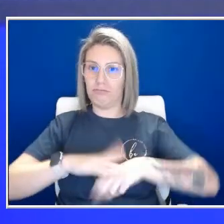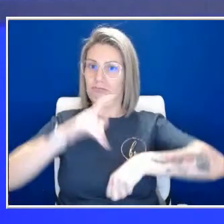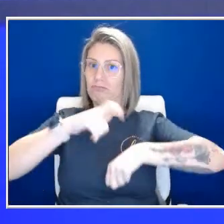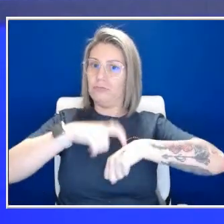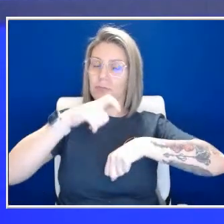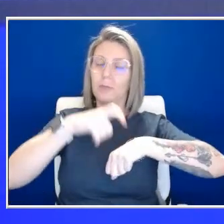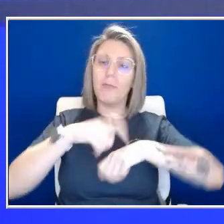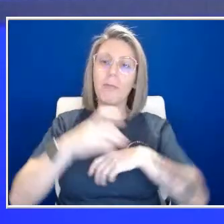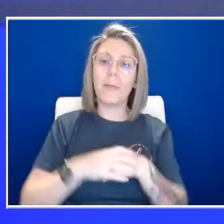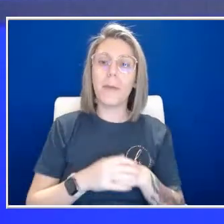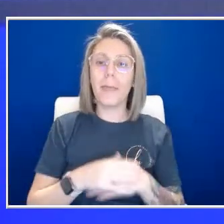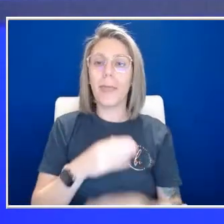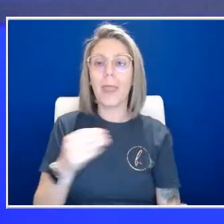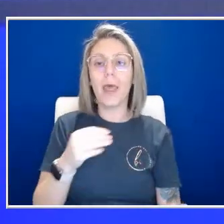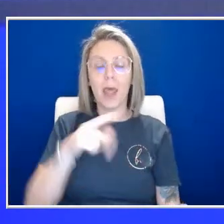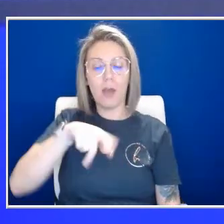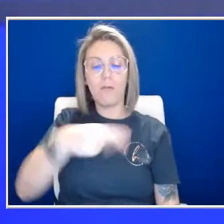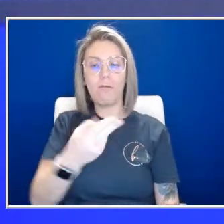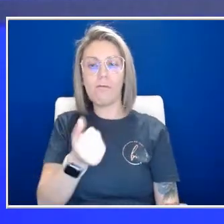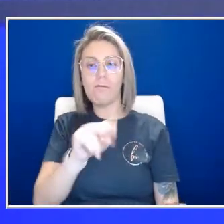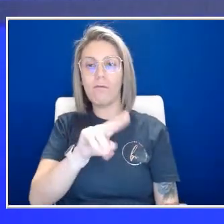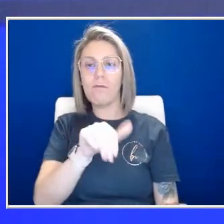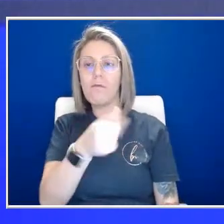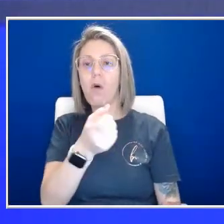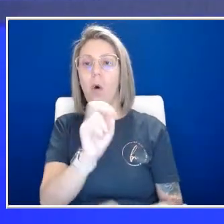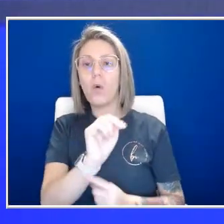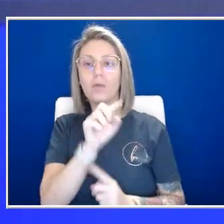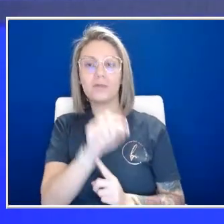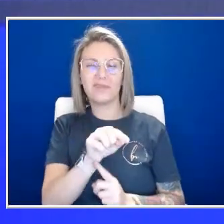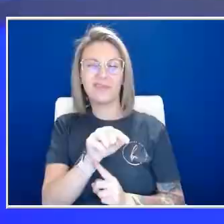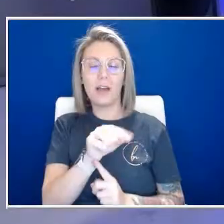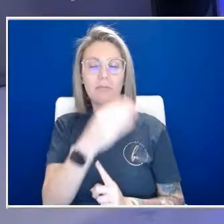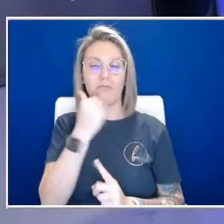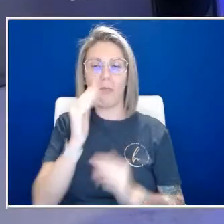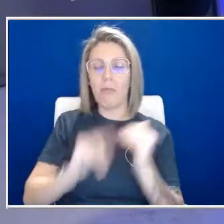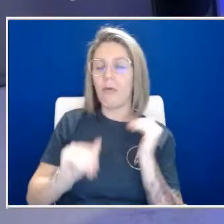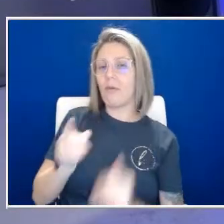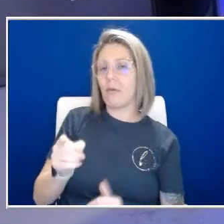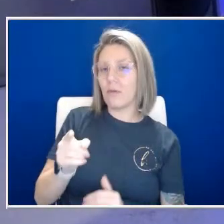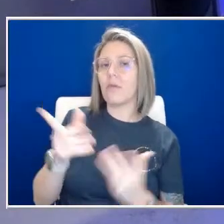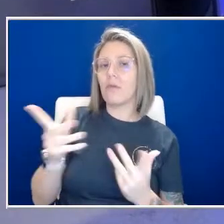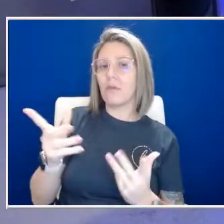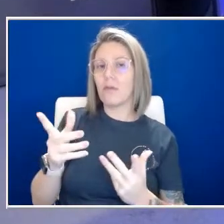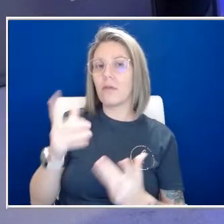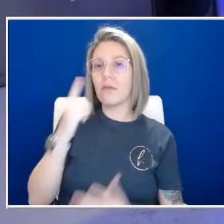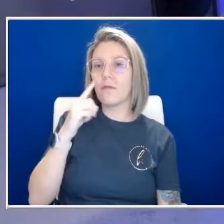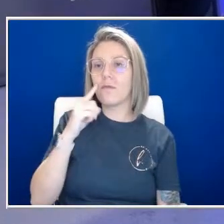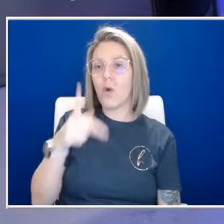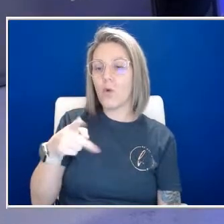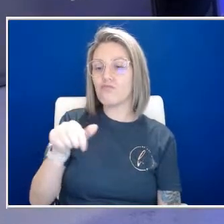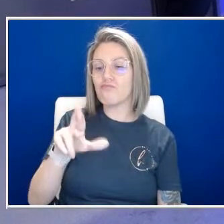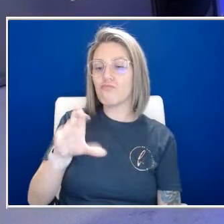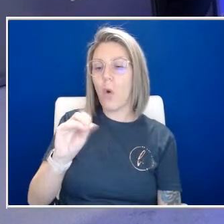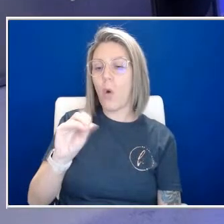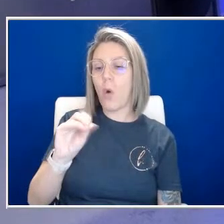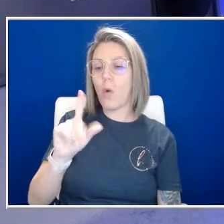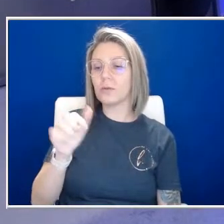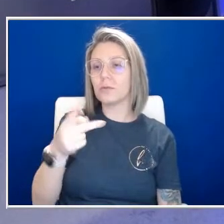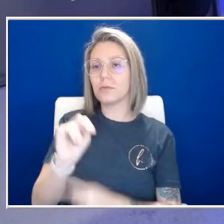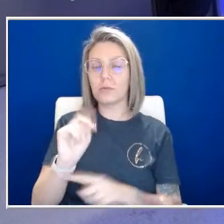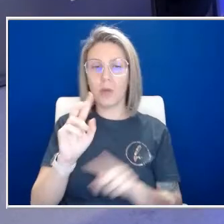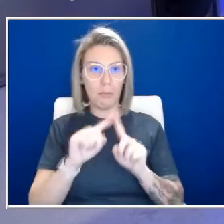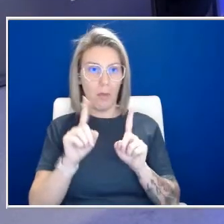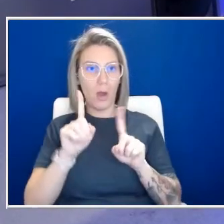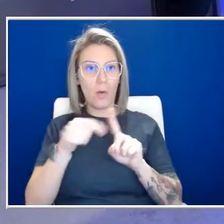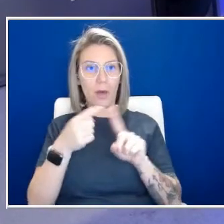photons are faster to ramp up than protons. So those were factors that came into play. But when you're handling an area near